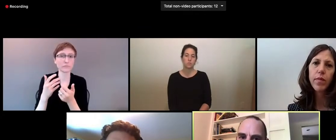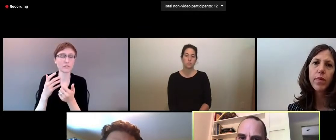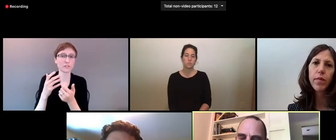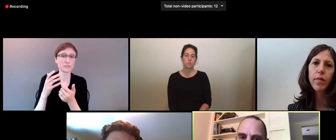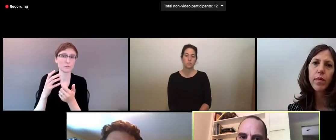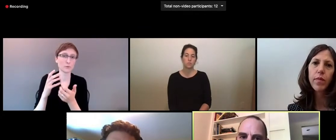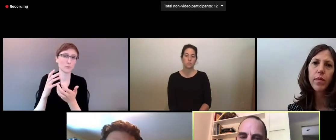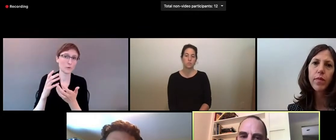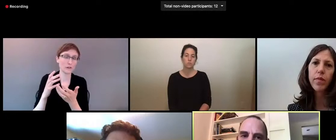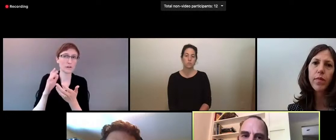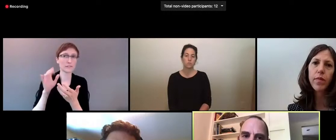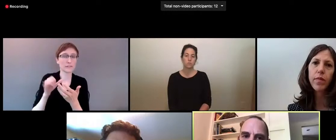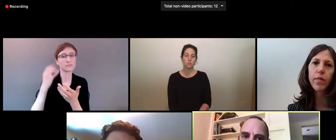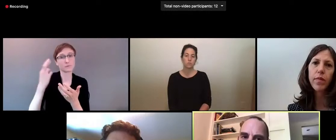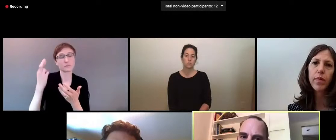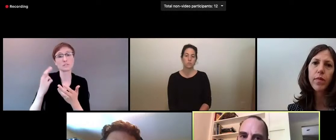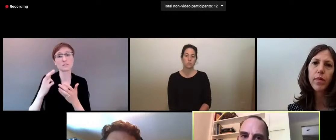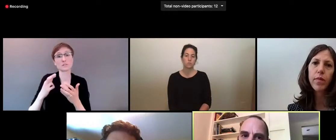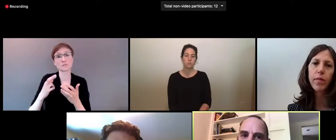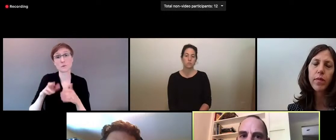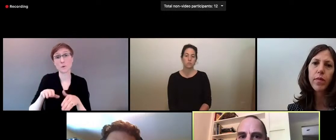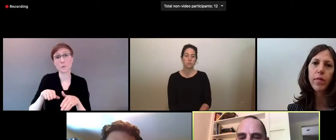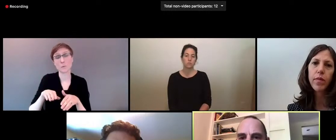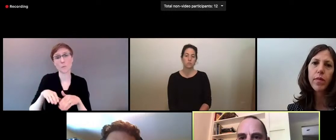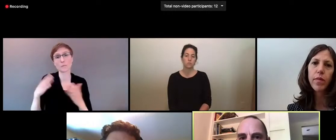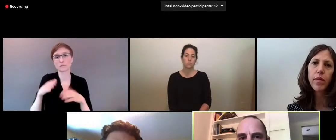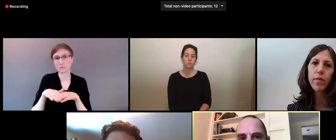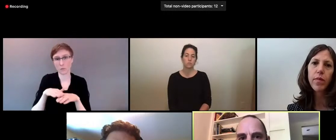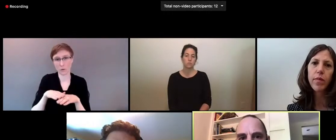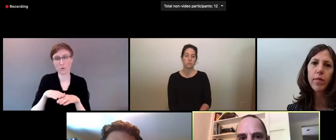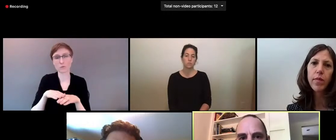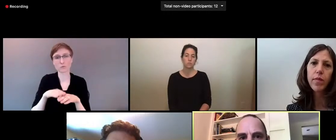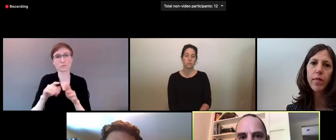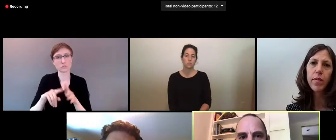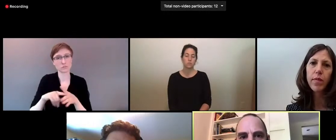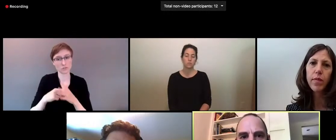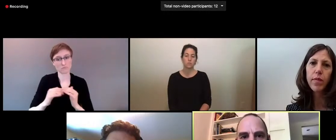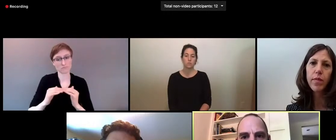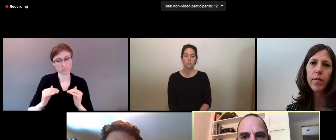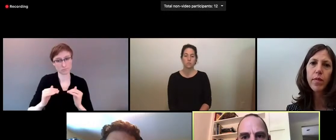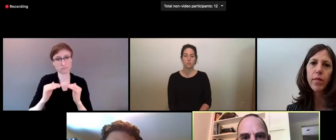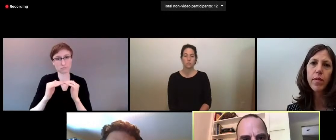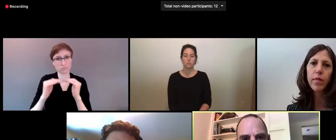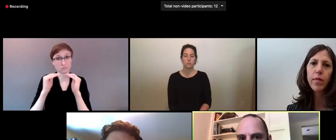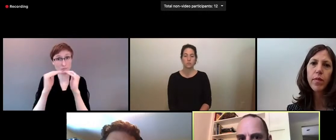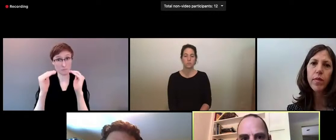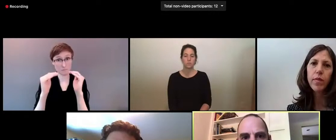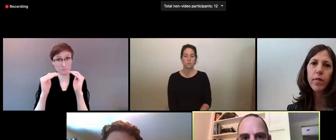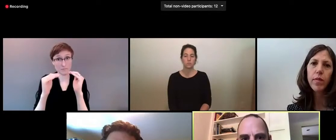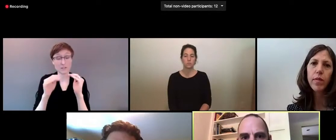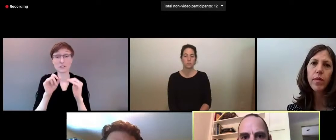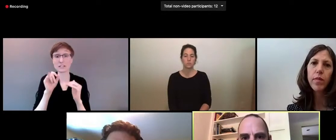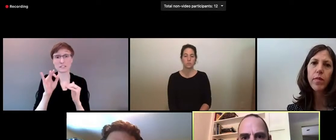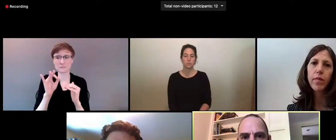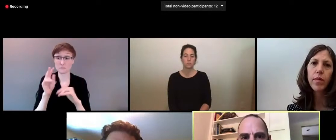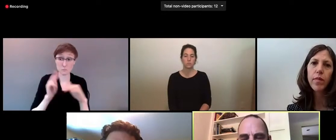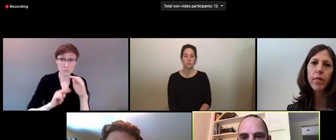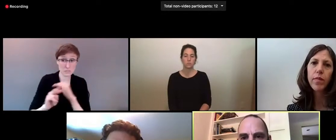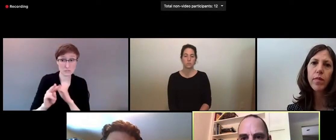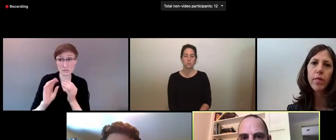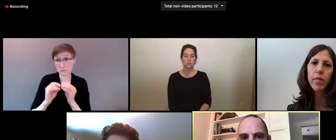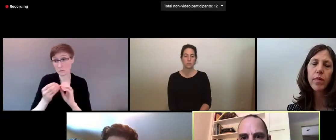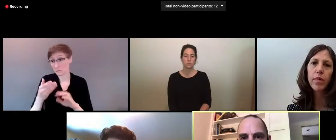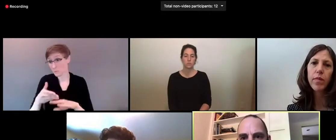phased approach coming in. And even if we saw a deflection of that and the projections are looking upward, then I think there's the